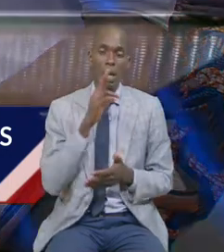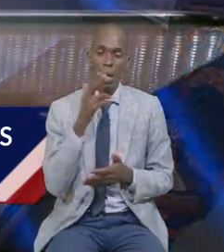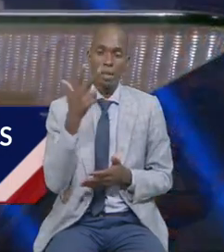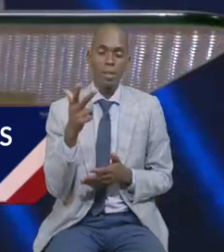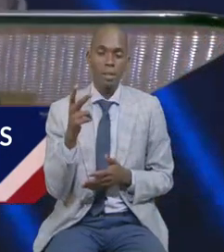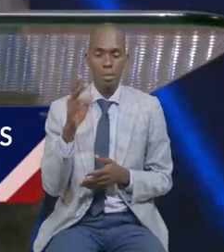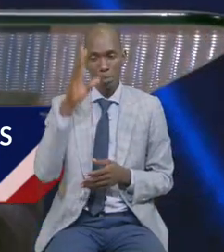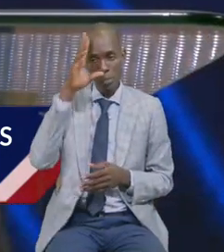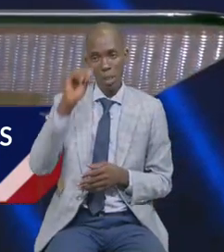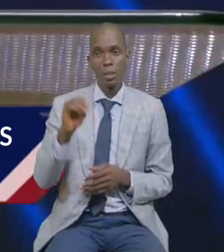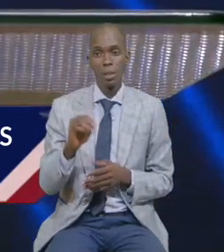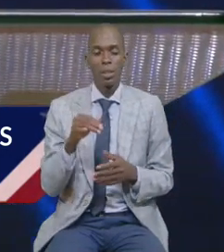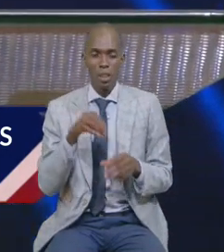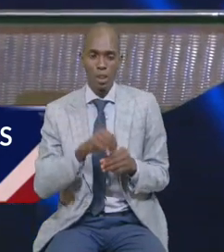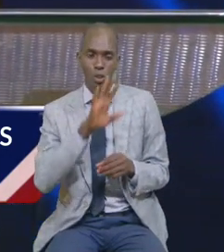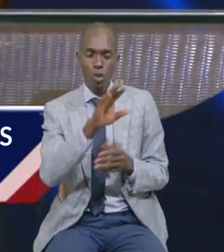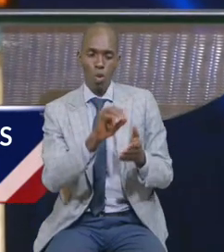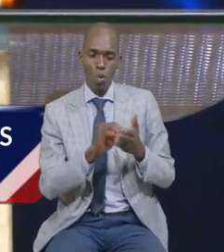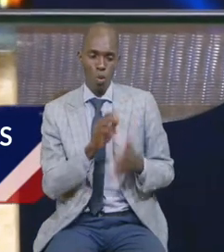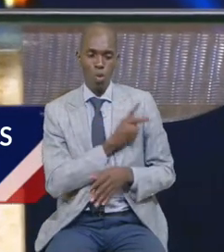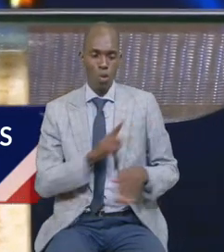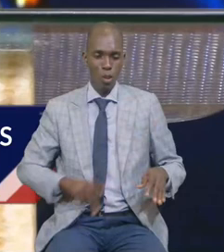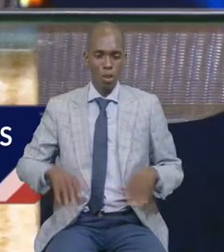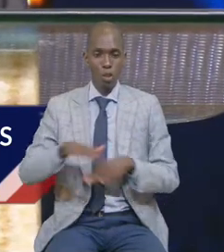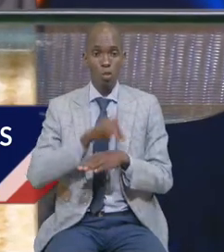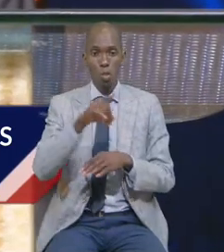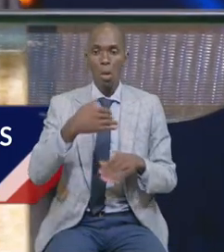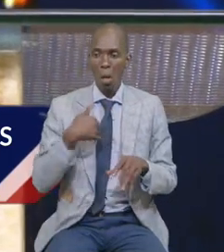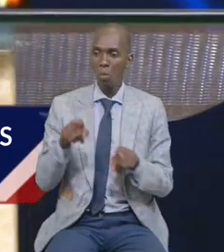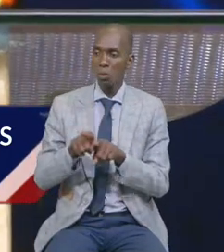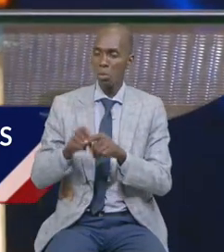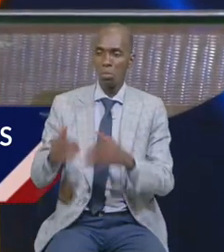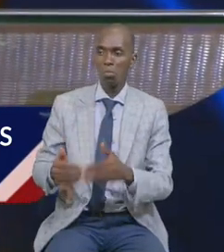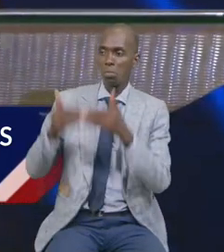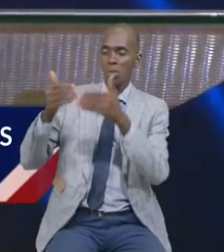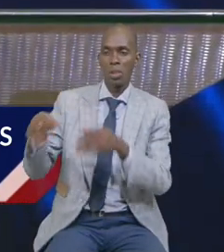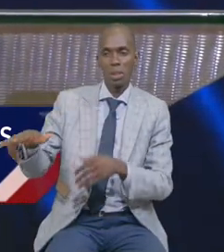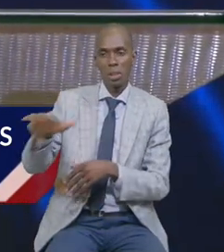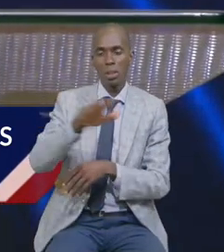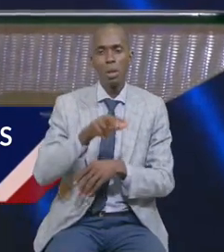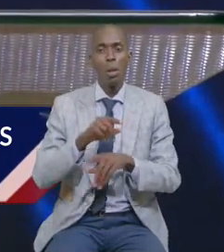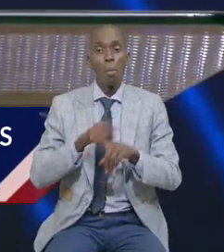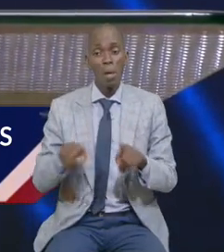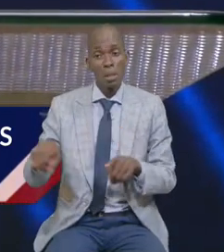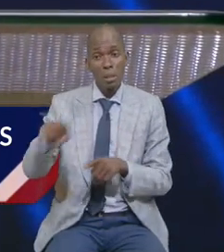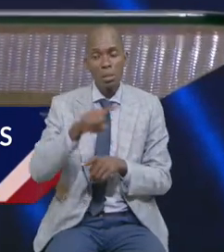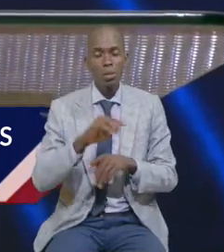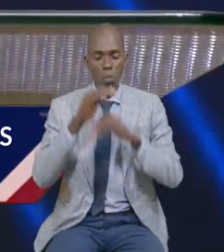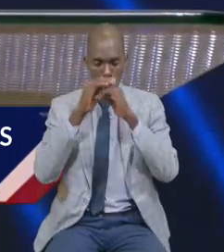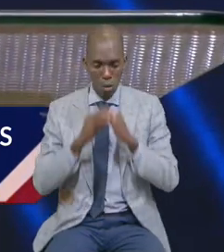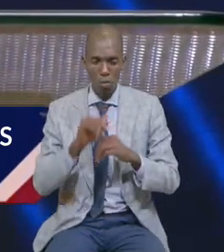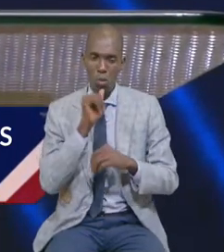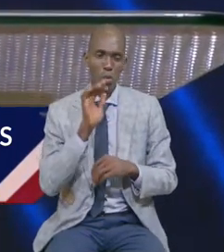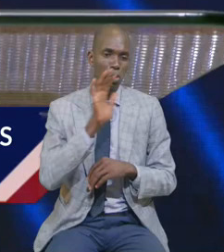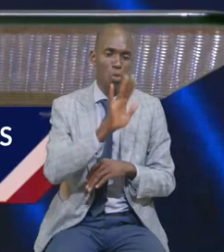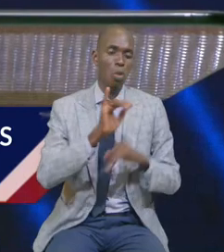your kingdom. You have even promoted them to be here and there, but they worship not your idol.